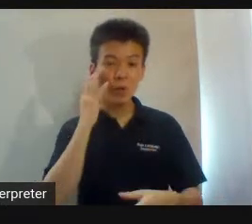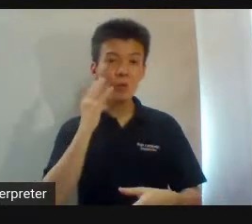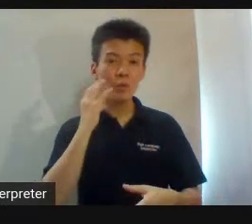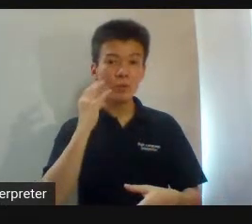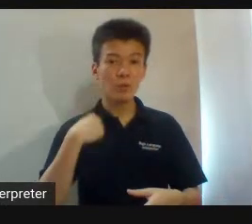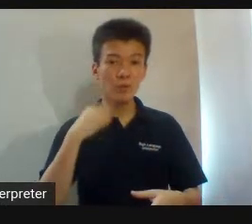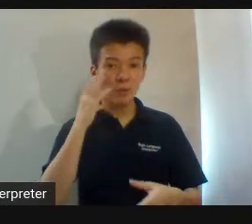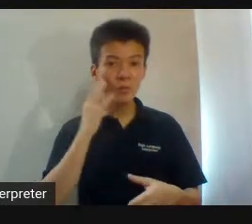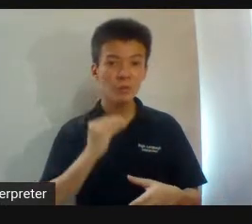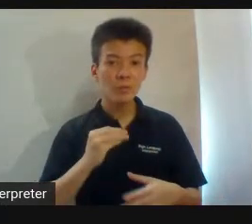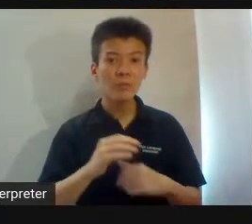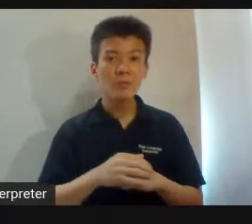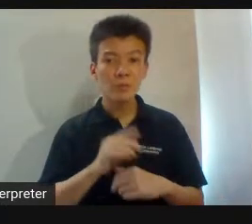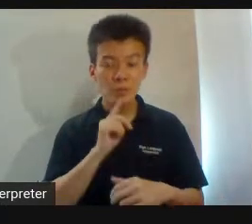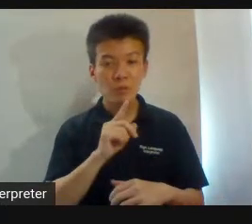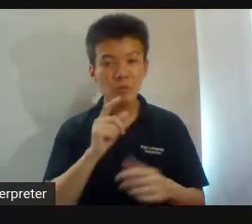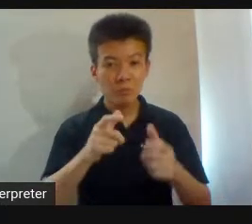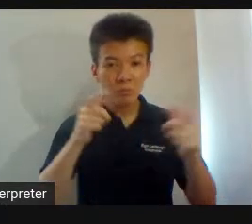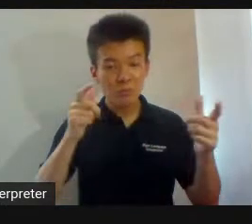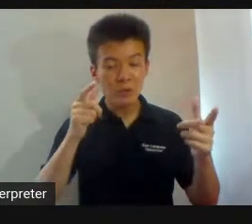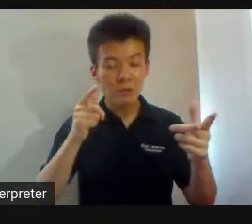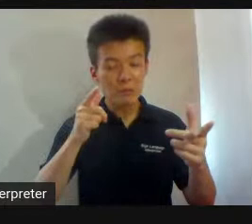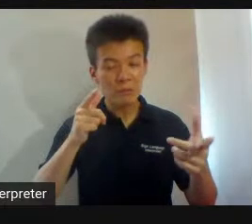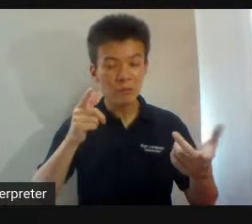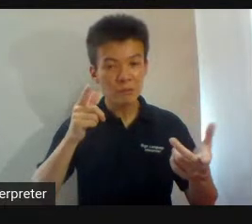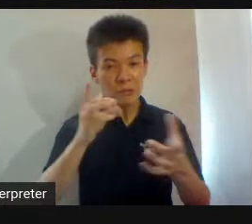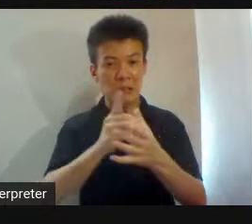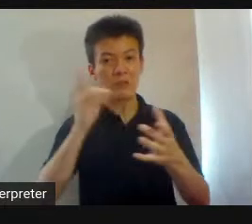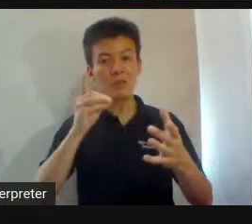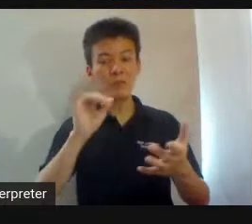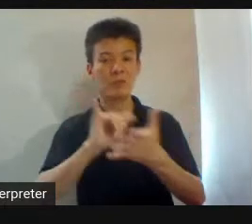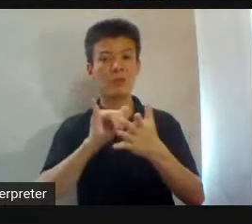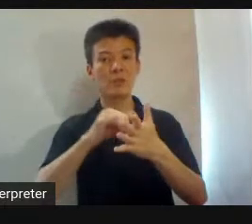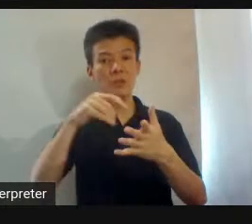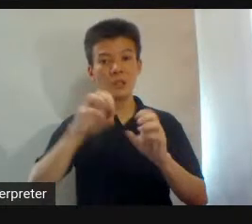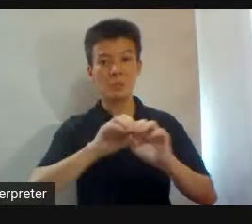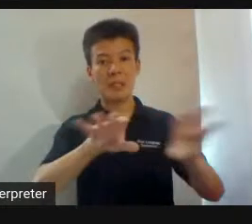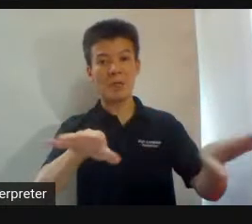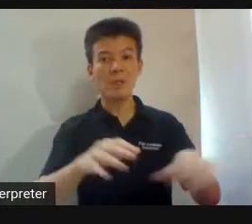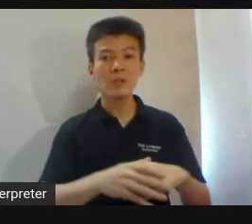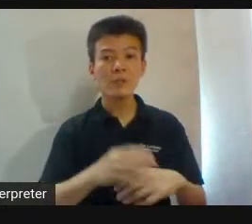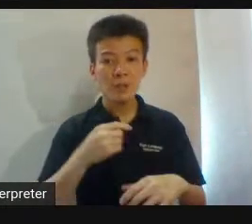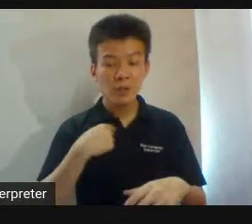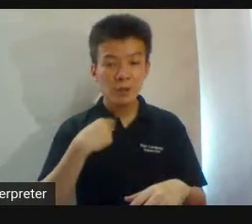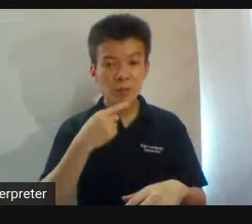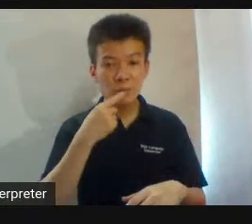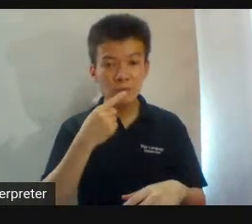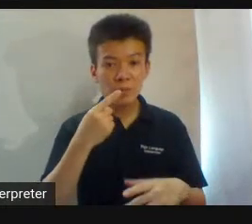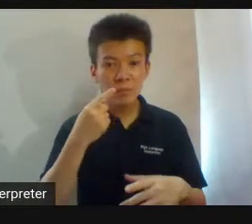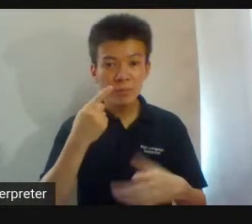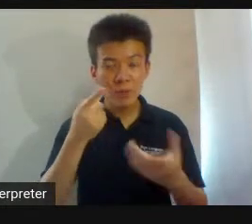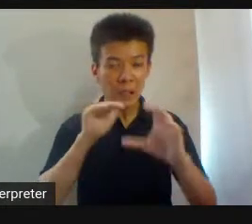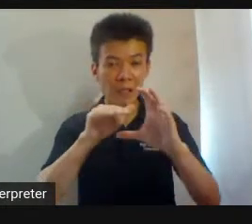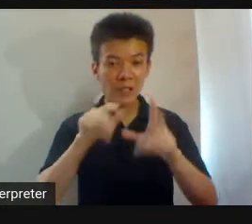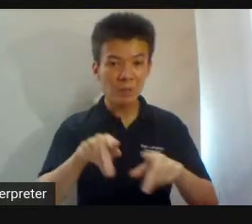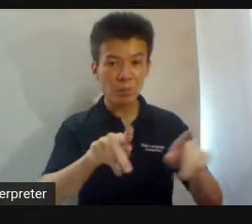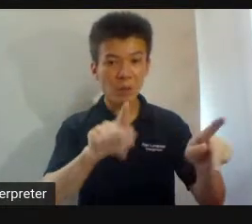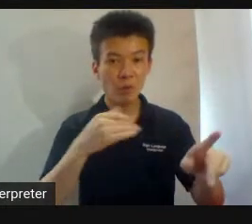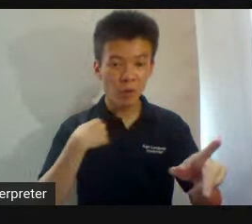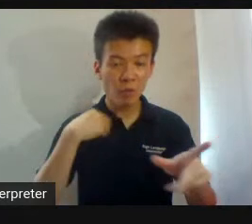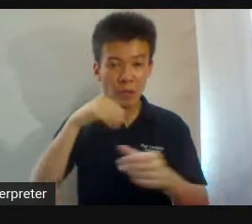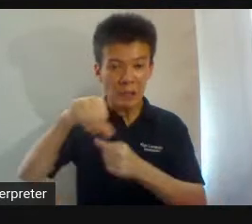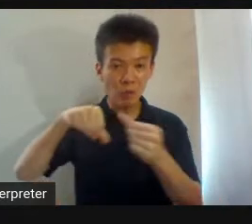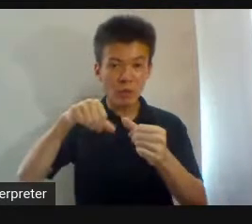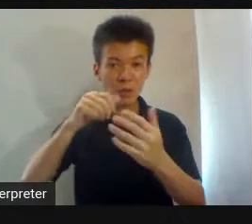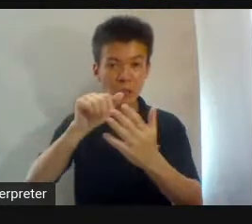as well, because it is really a big disruption, this pandemic. And I would say that at Access Path, we have an associate